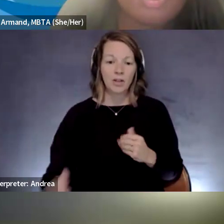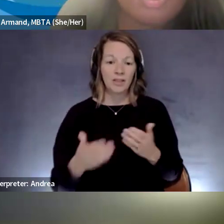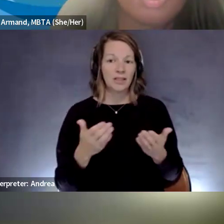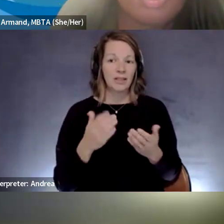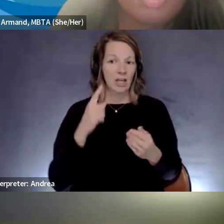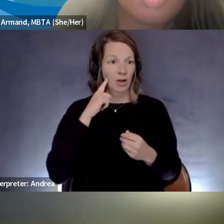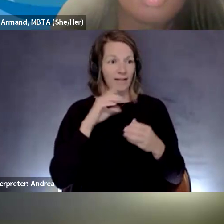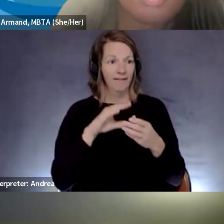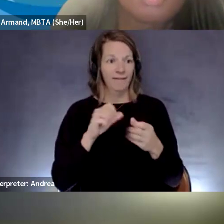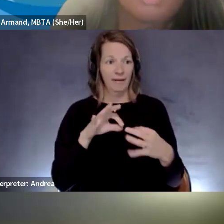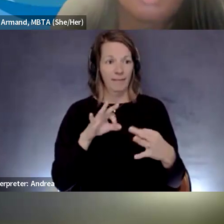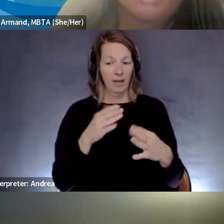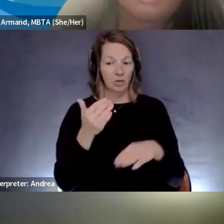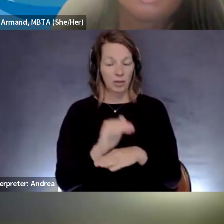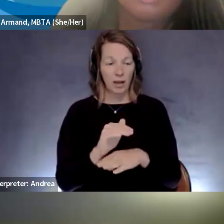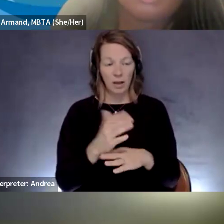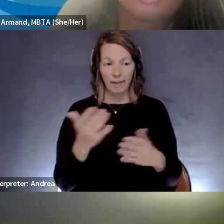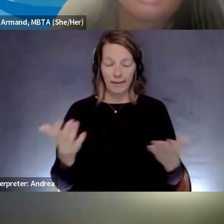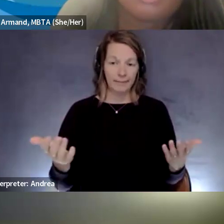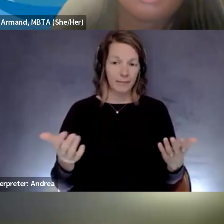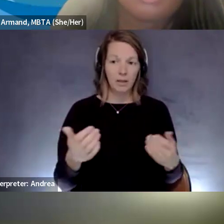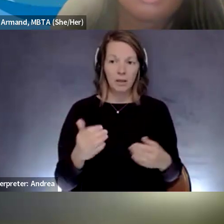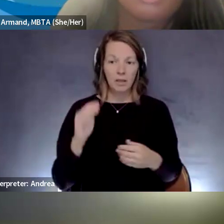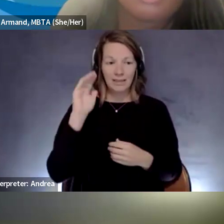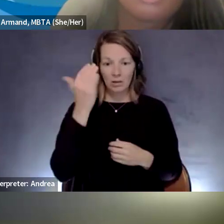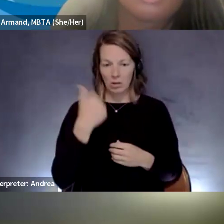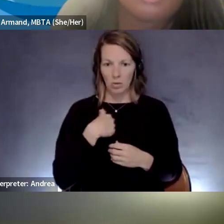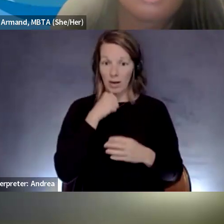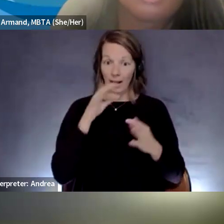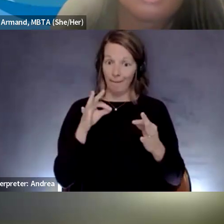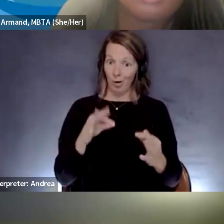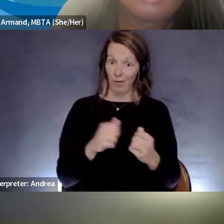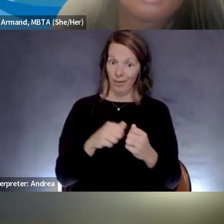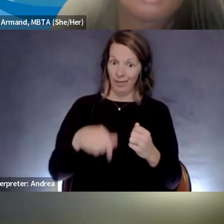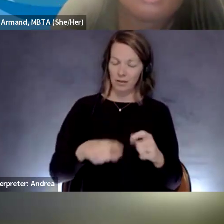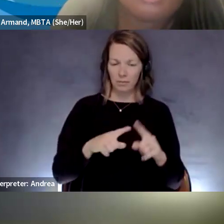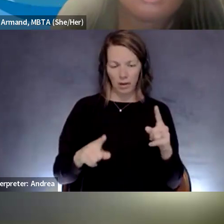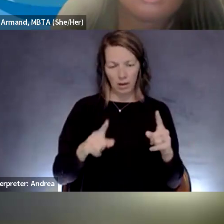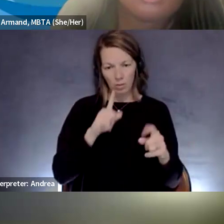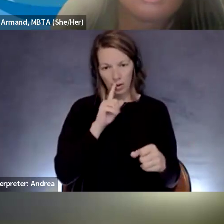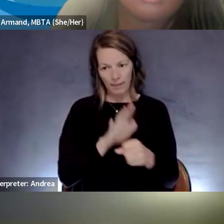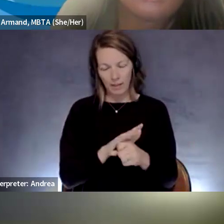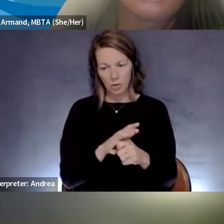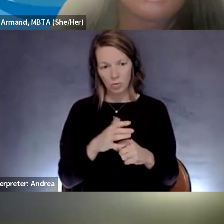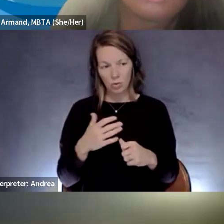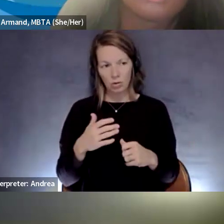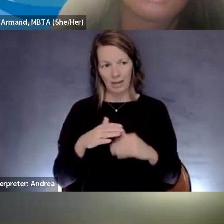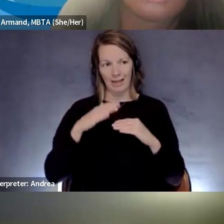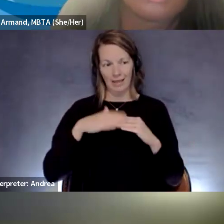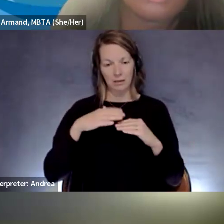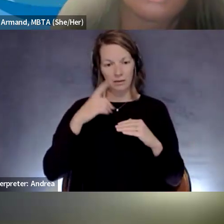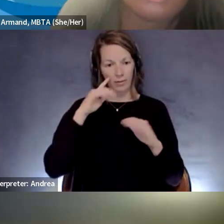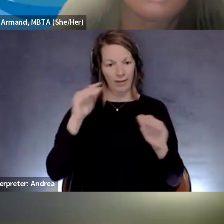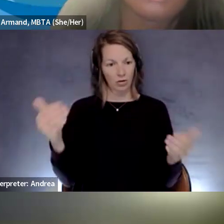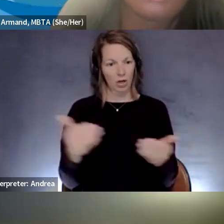the feedback tonight, I sounds like we weren't perfect on this, but we're certainly committed to, at least for the